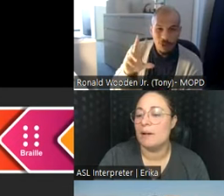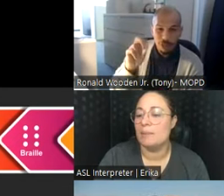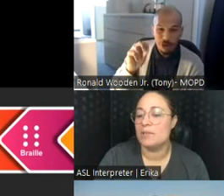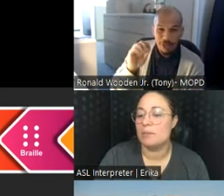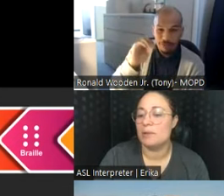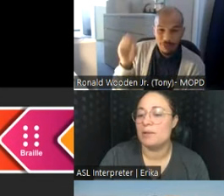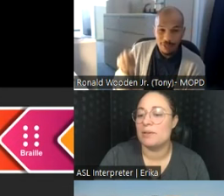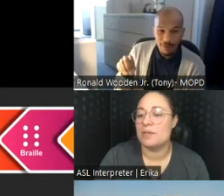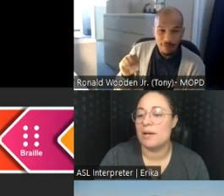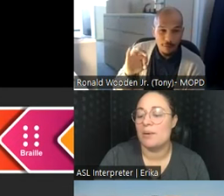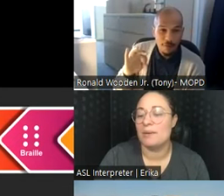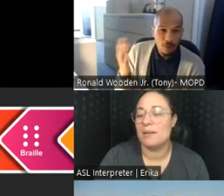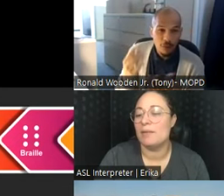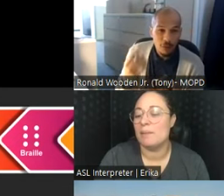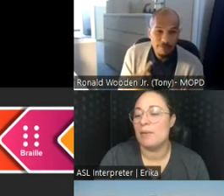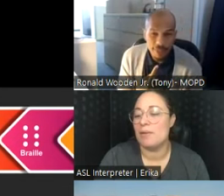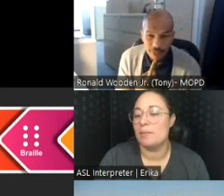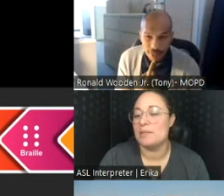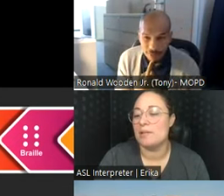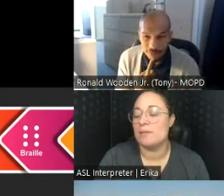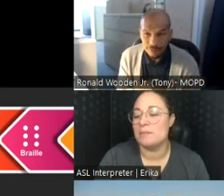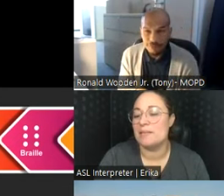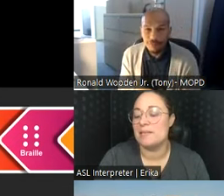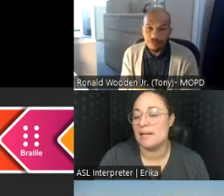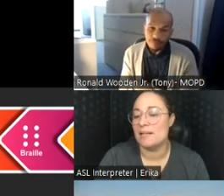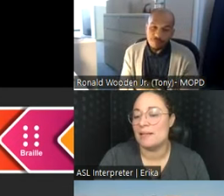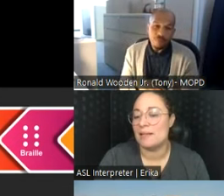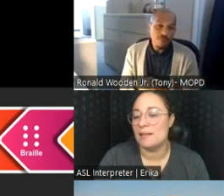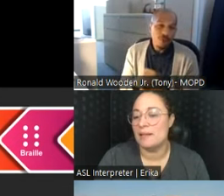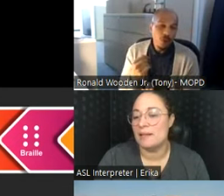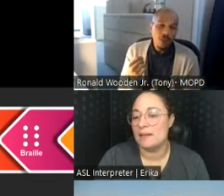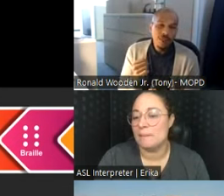of accomplished lip readers only get really about 30% of what's being said.